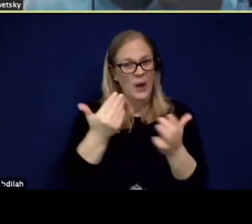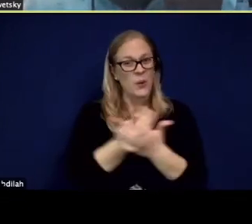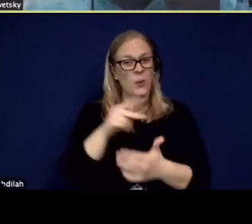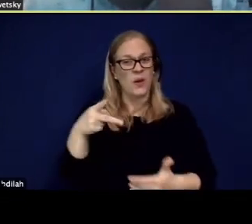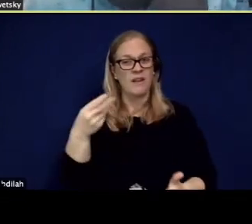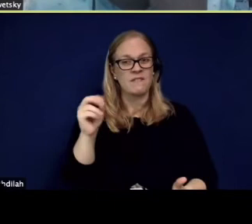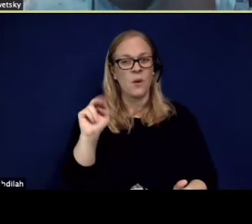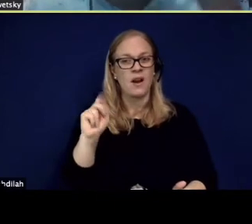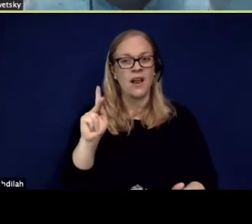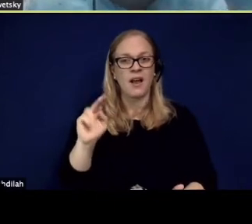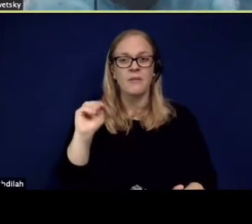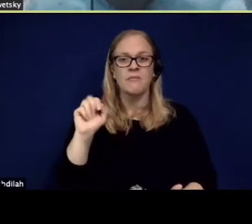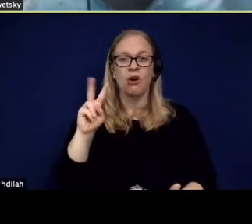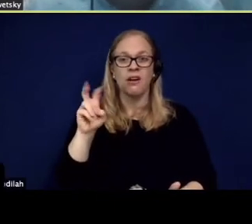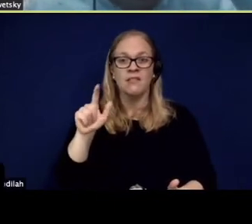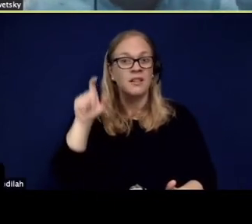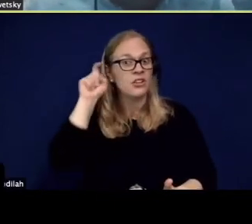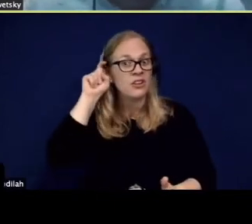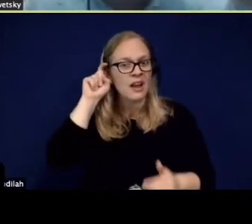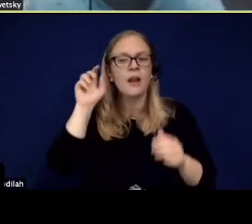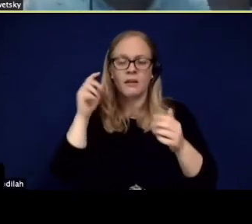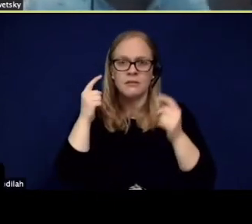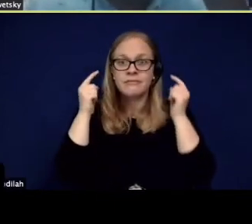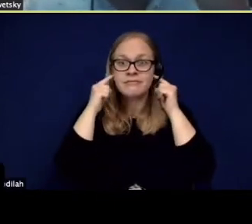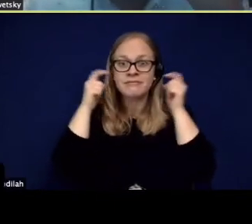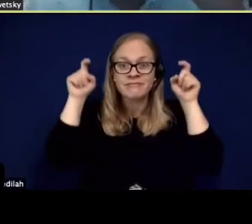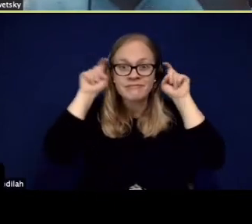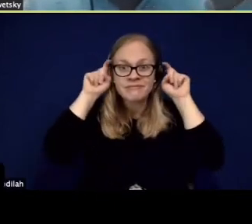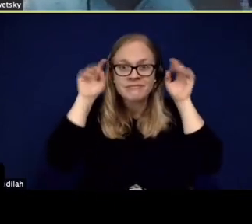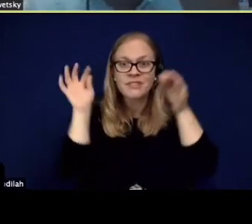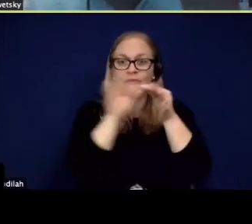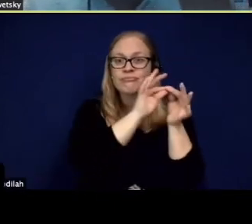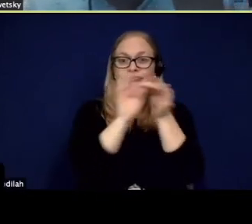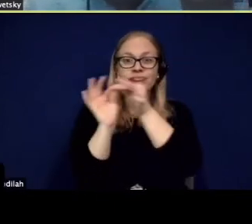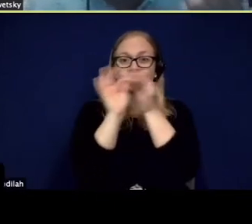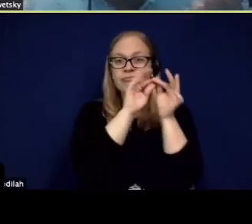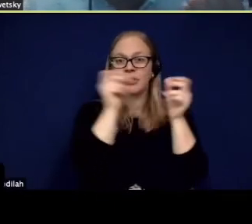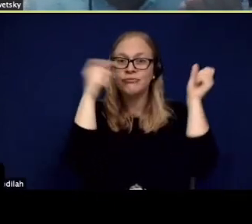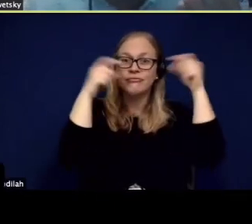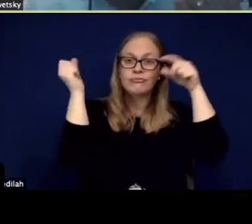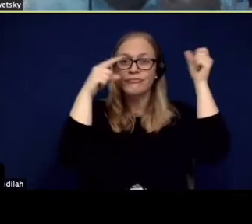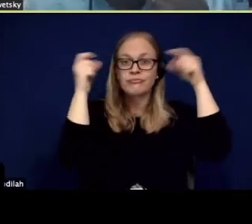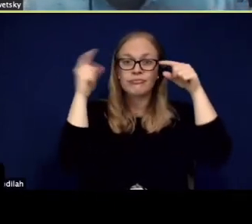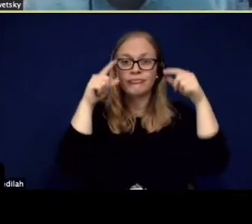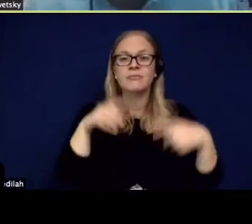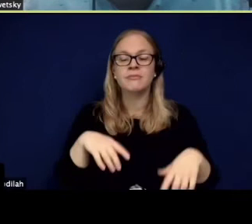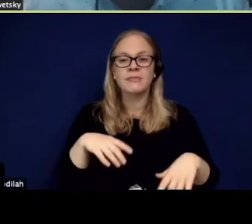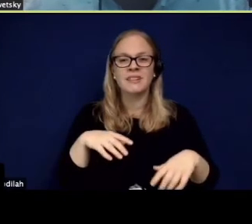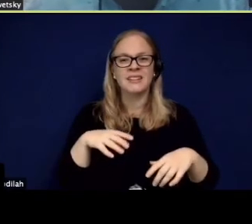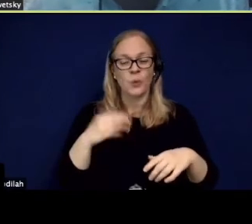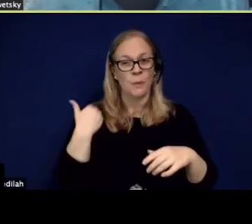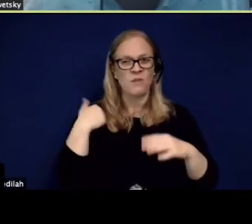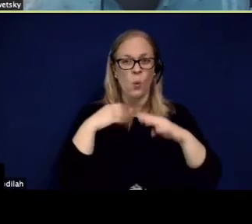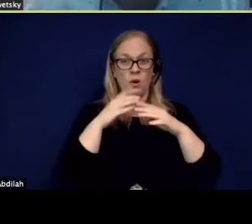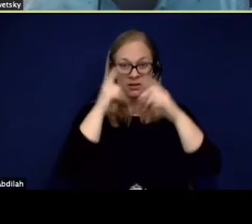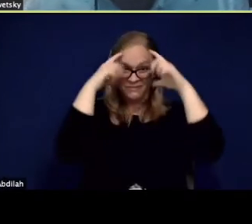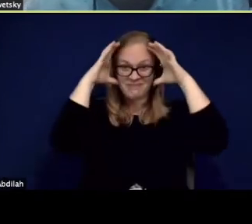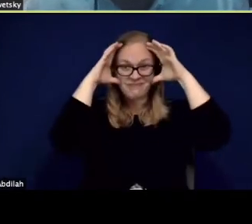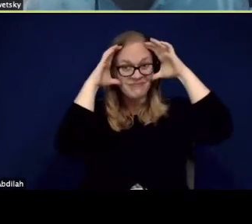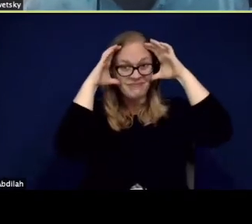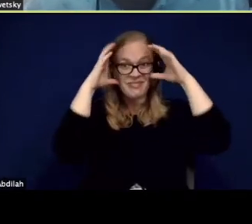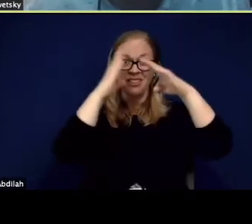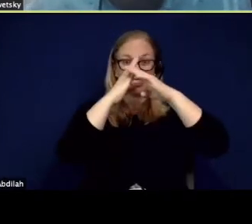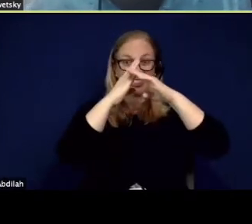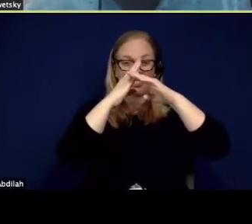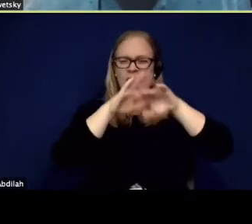other. The transmission can overcome the head shadow or the blockage effect. And so what